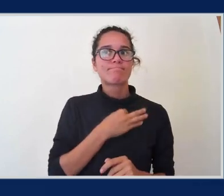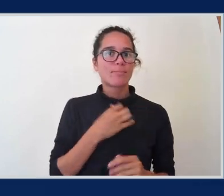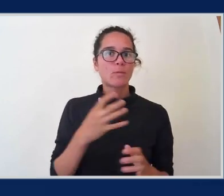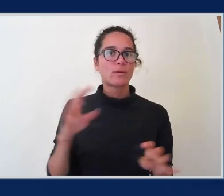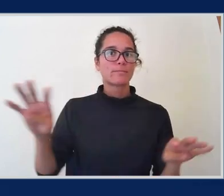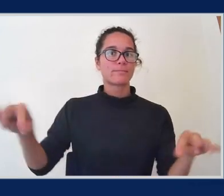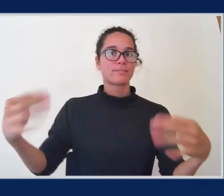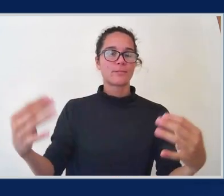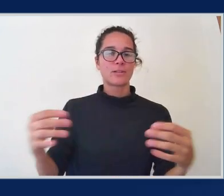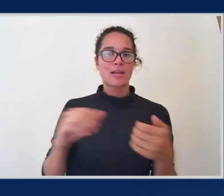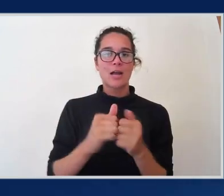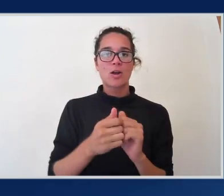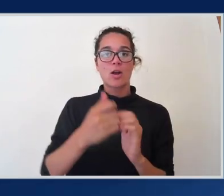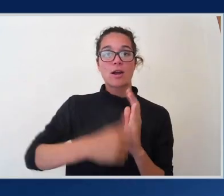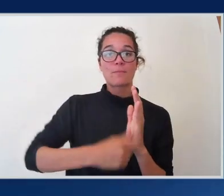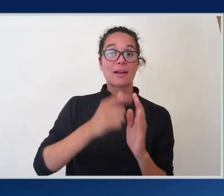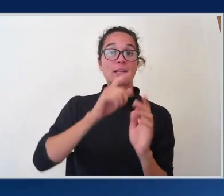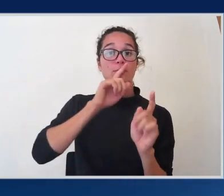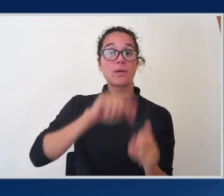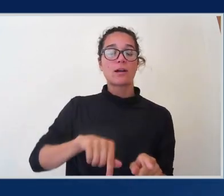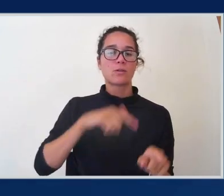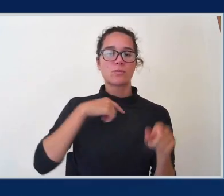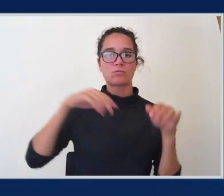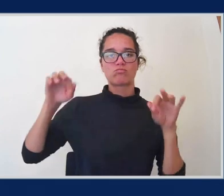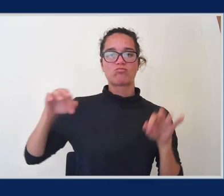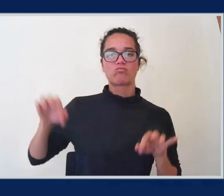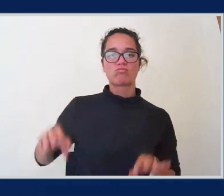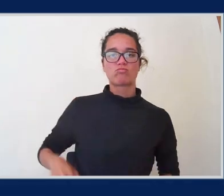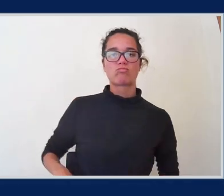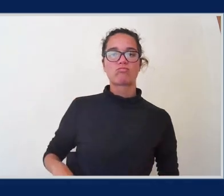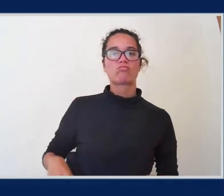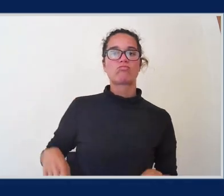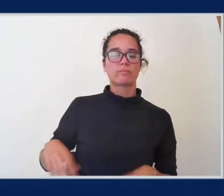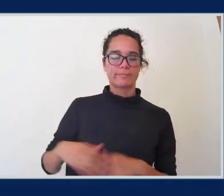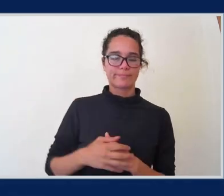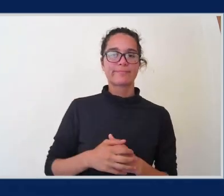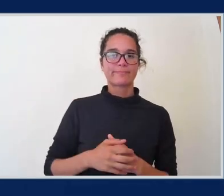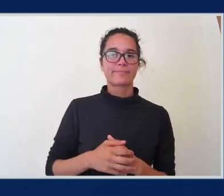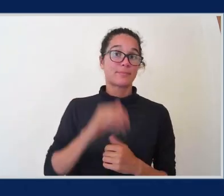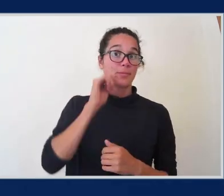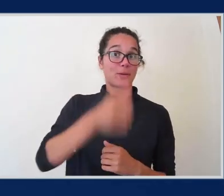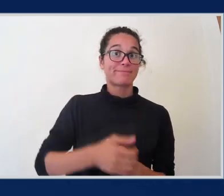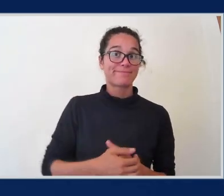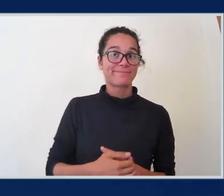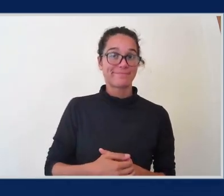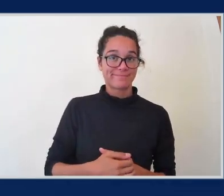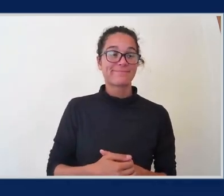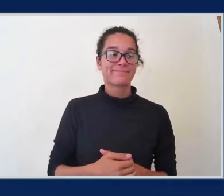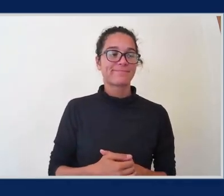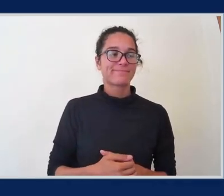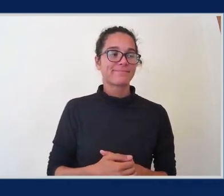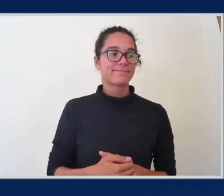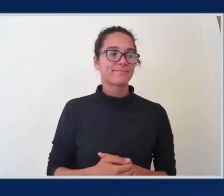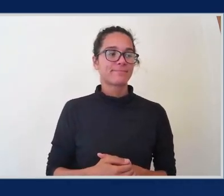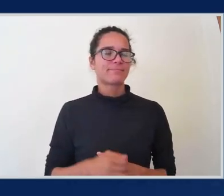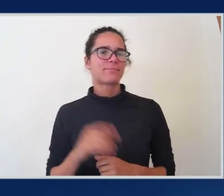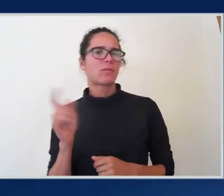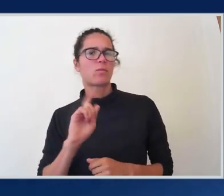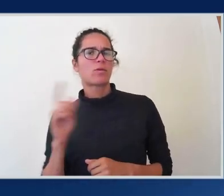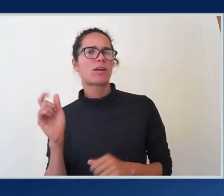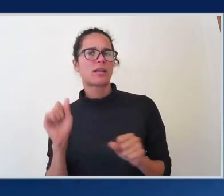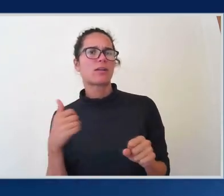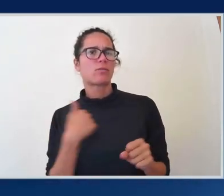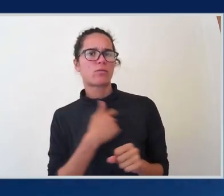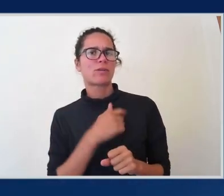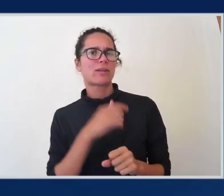automatically respond to these events, yeah, tune in tomorrow. Yeah. And then where can we hear more about what it is